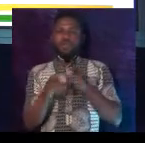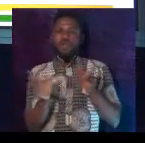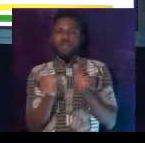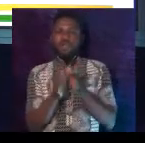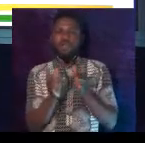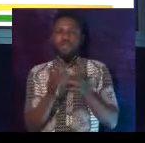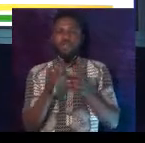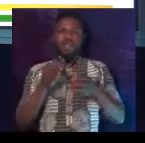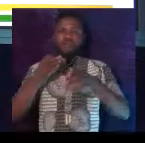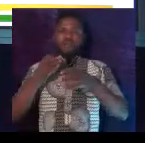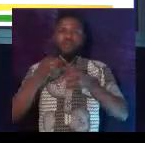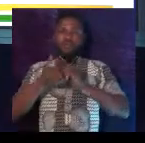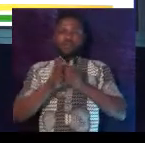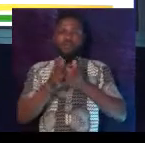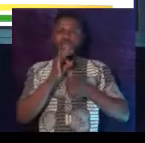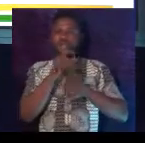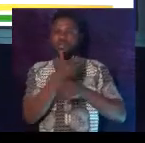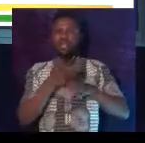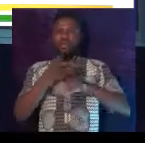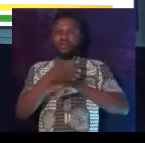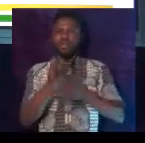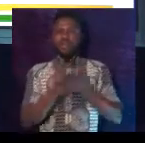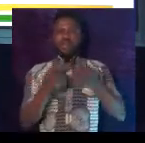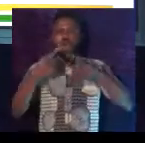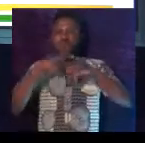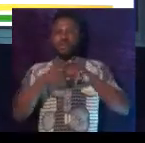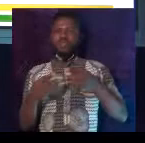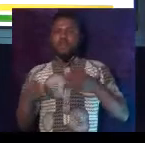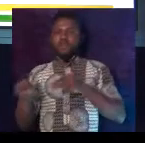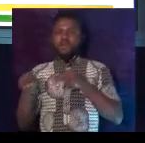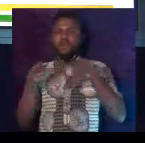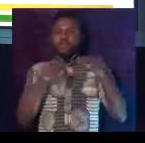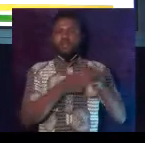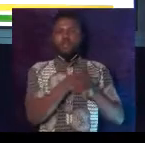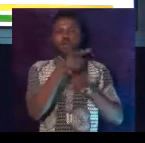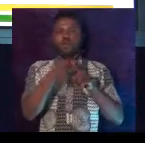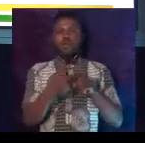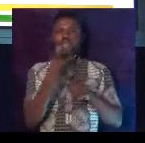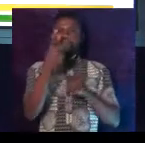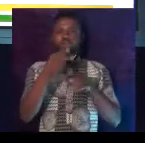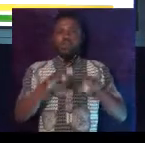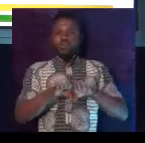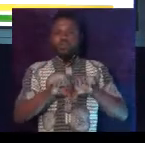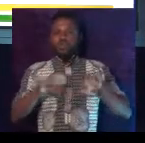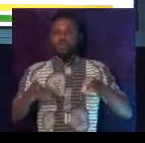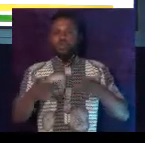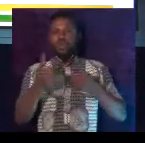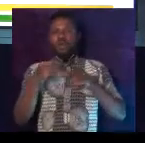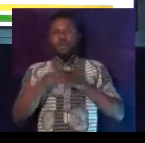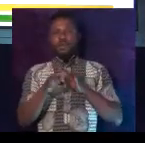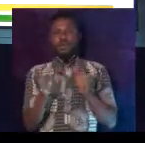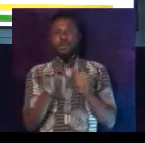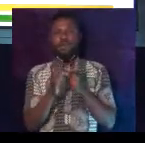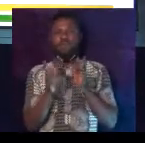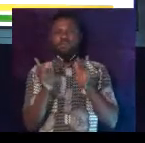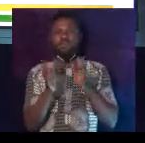in contact. Friction is a force that opposes motion when